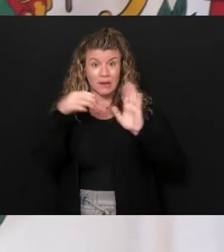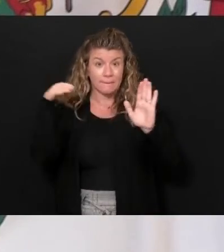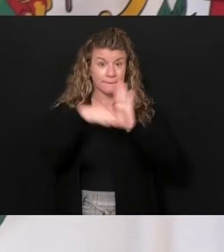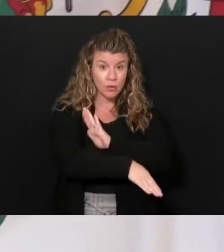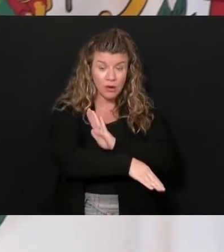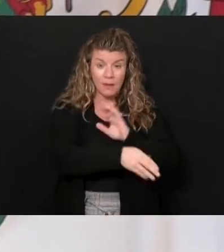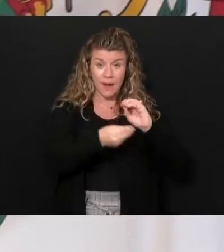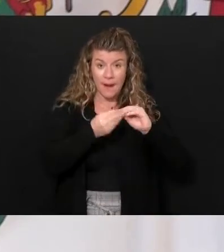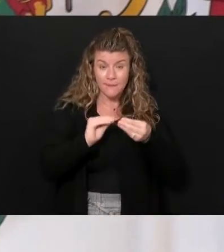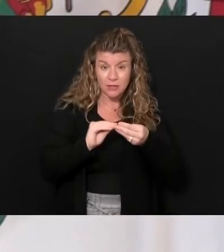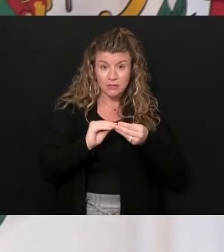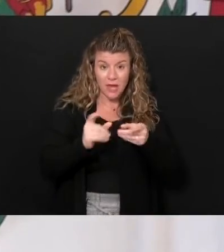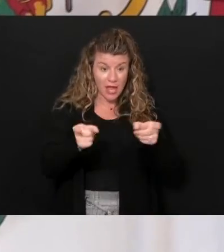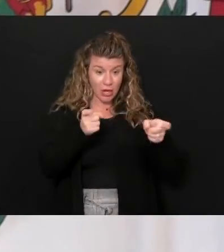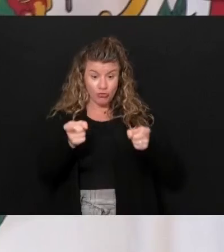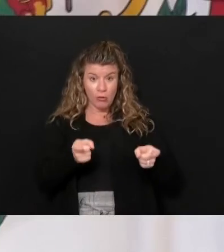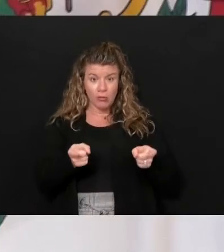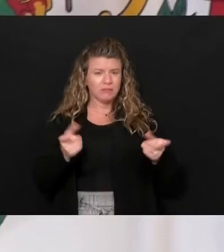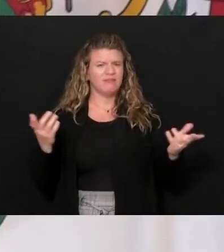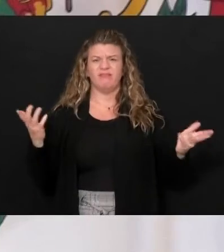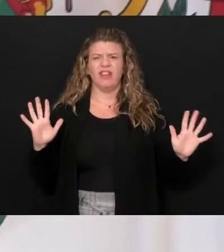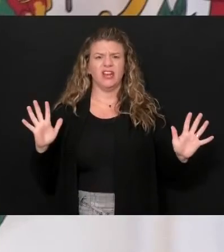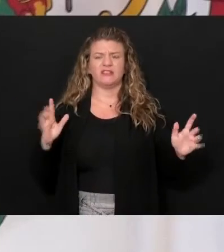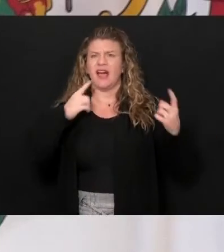thing, I'd be all in right now.